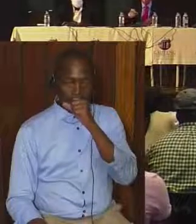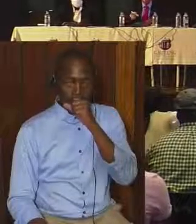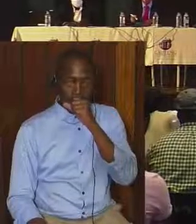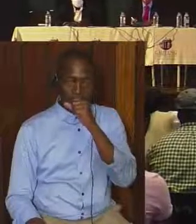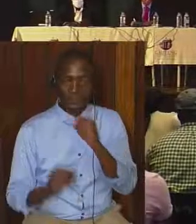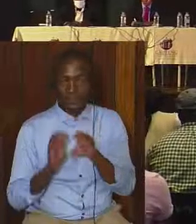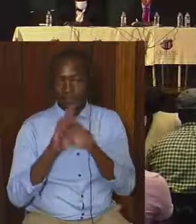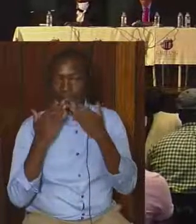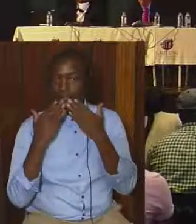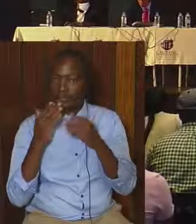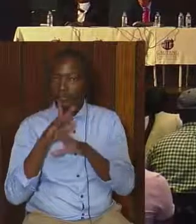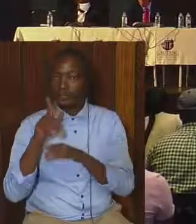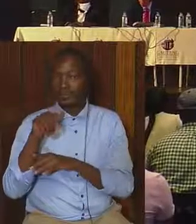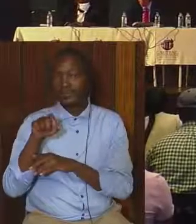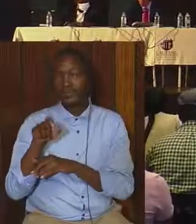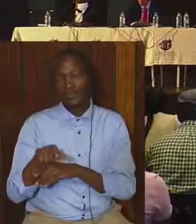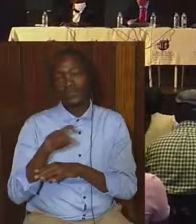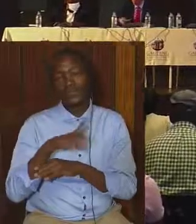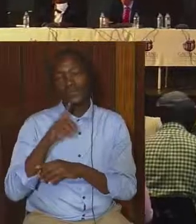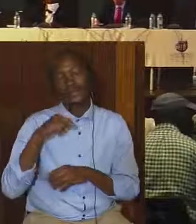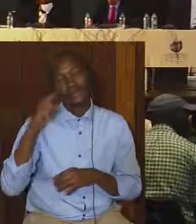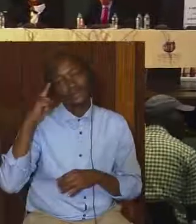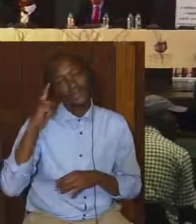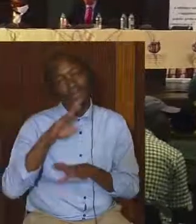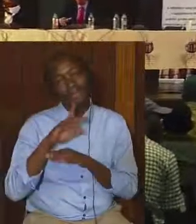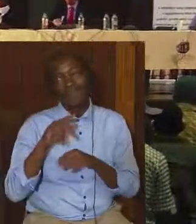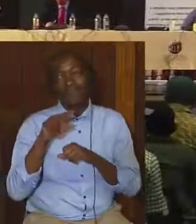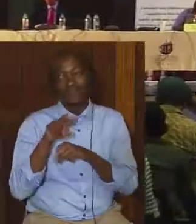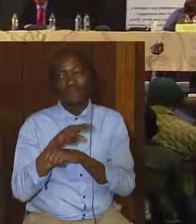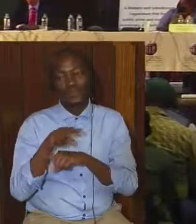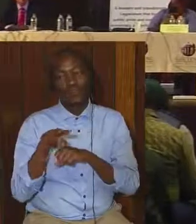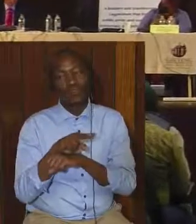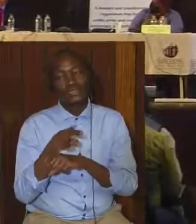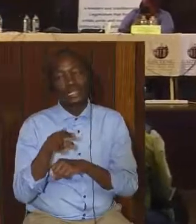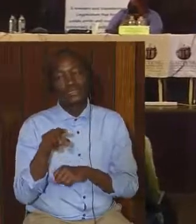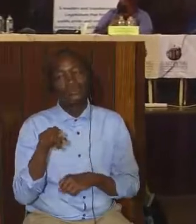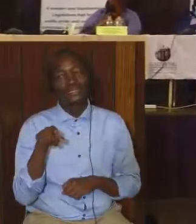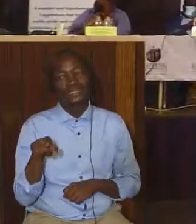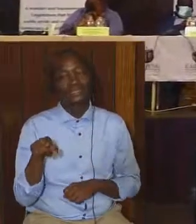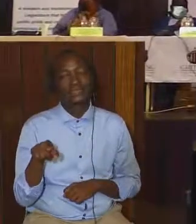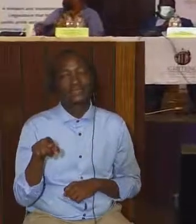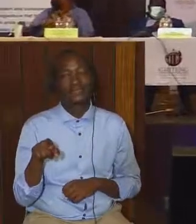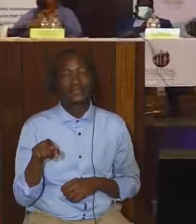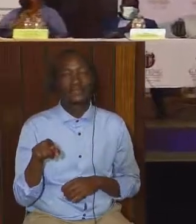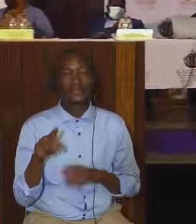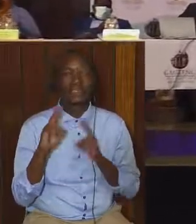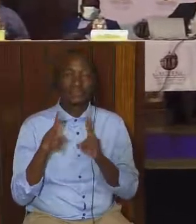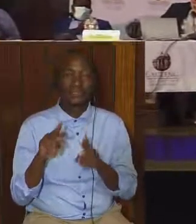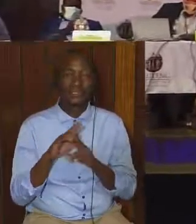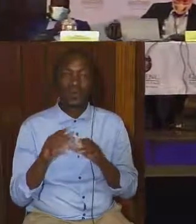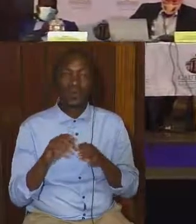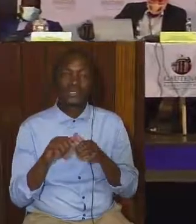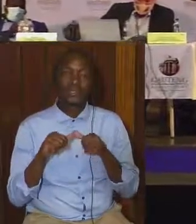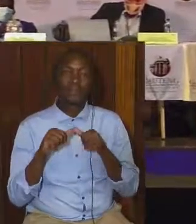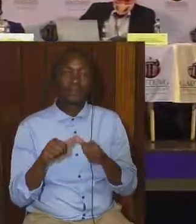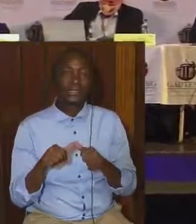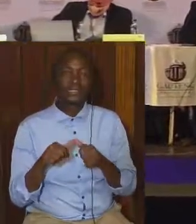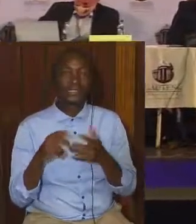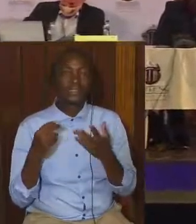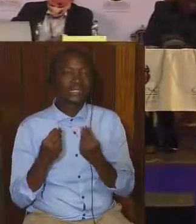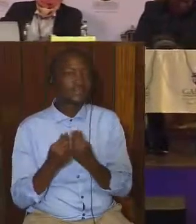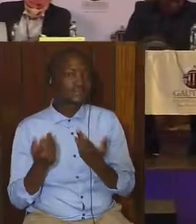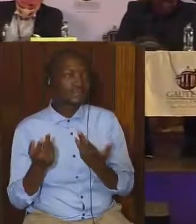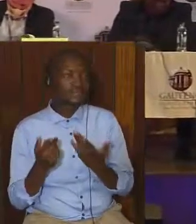Thanks, Chair. I think what came out from that oversight visit, which according to me was a major thing, was about